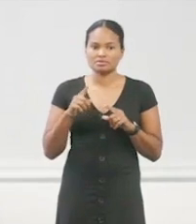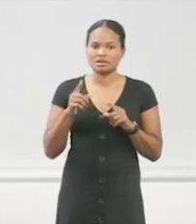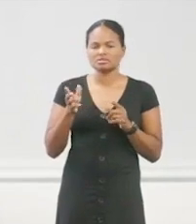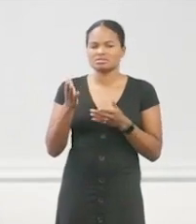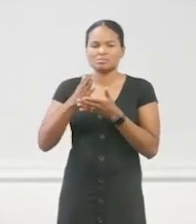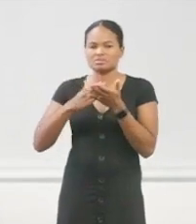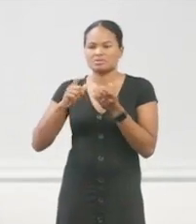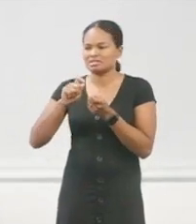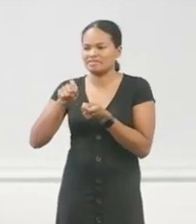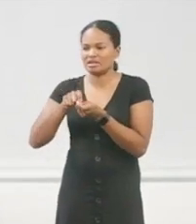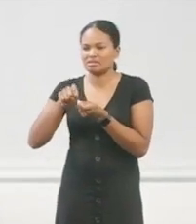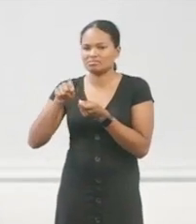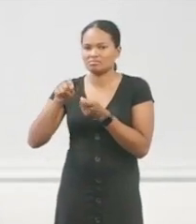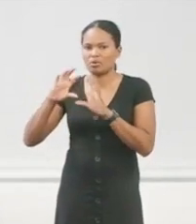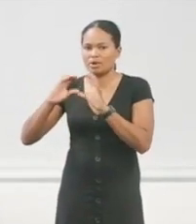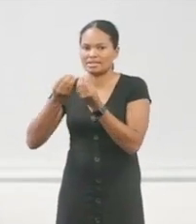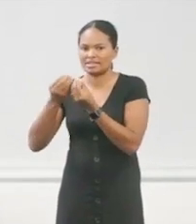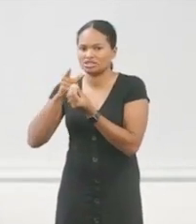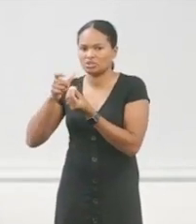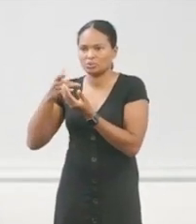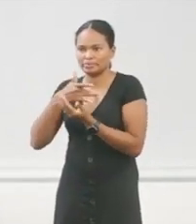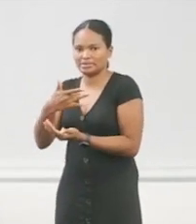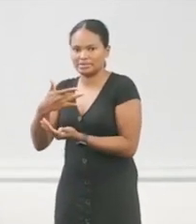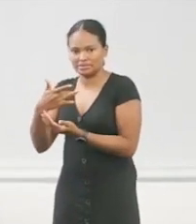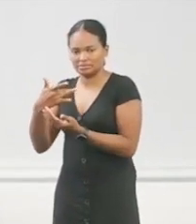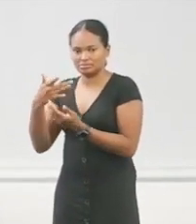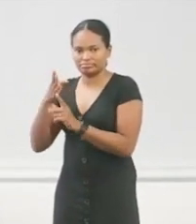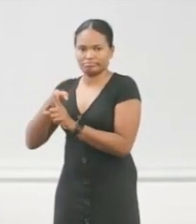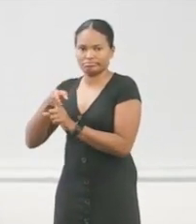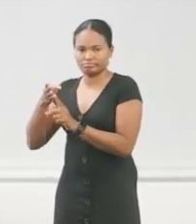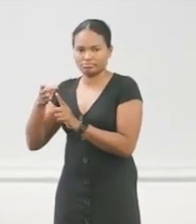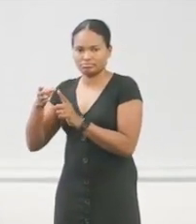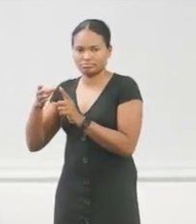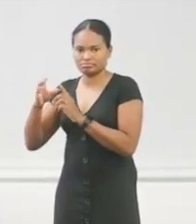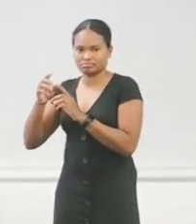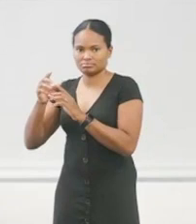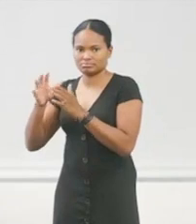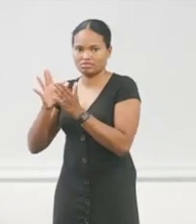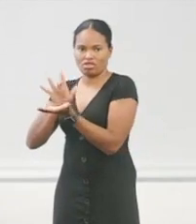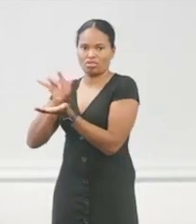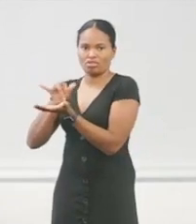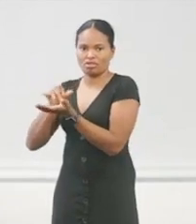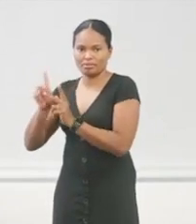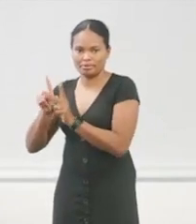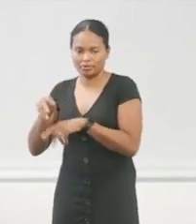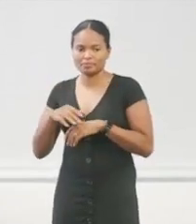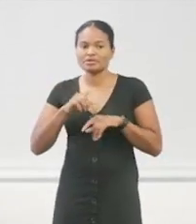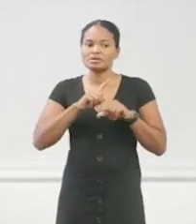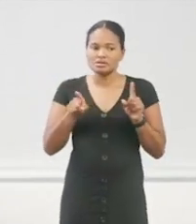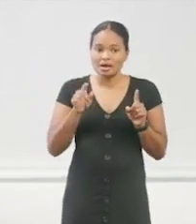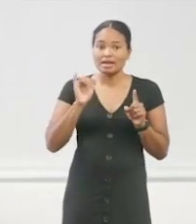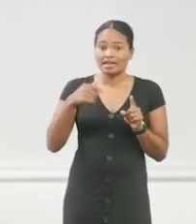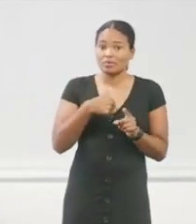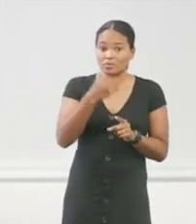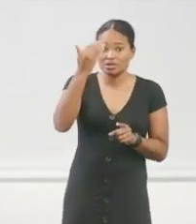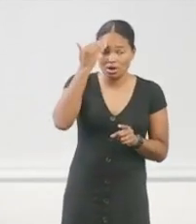that also, there's a slight chance that if you provide information to us and alert us to which variant of the ransomware it is, we may have